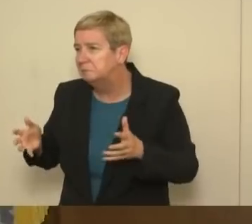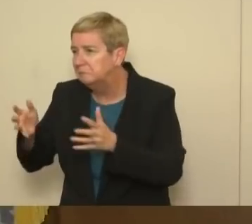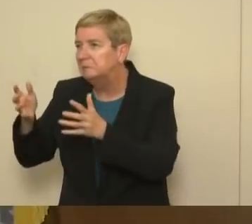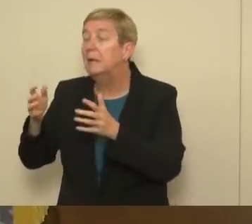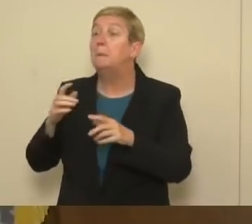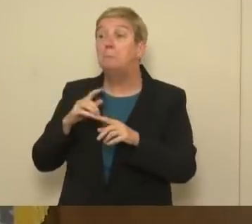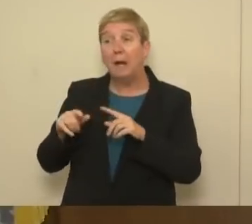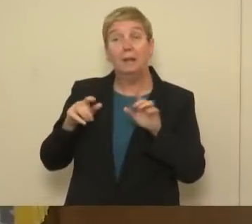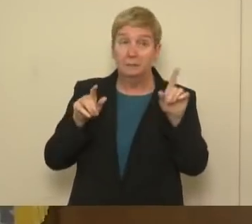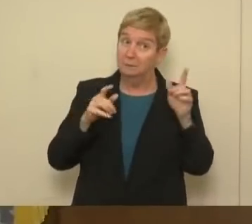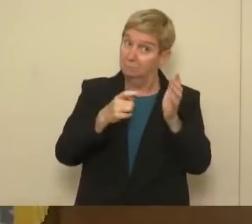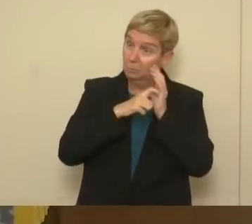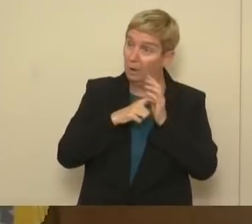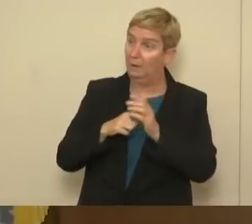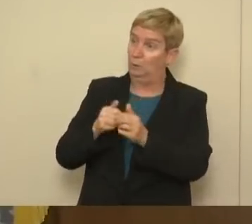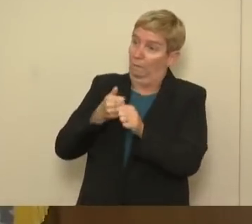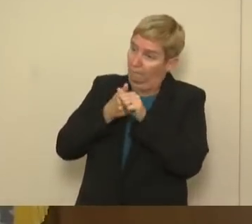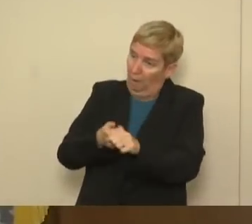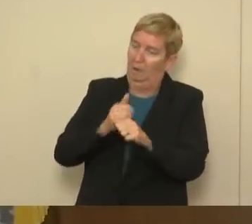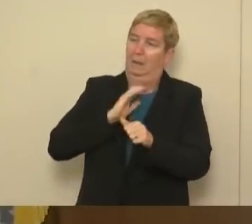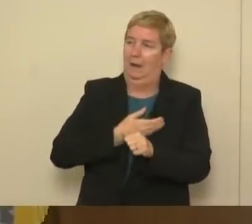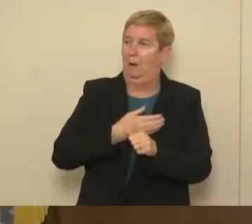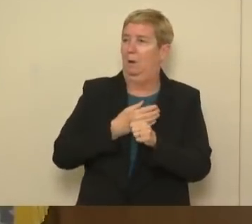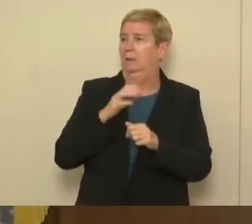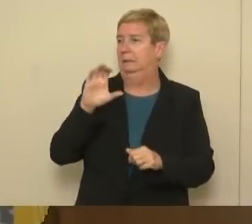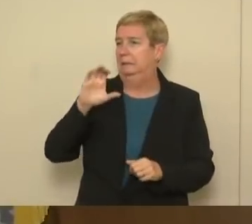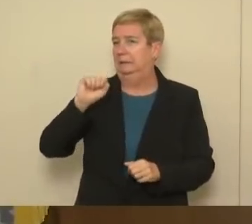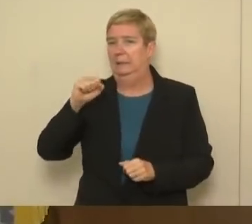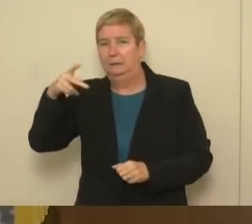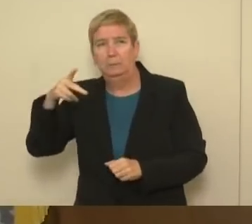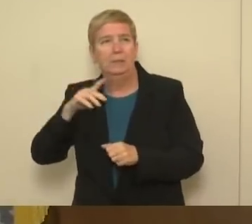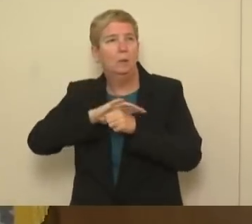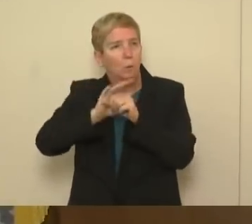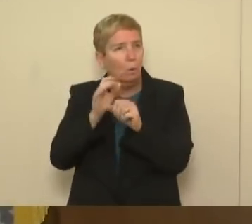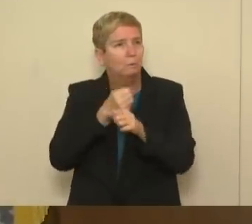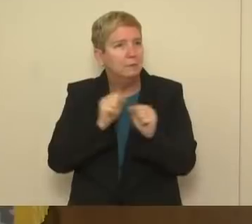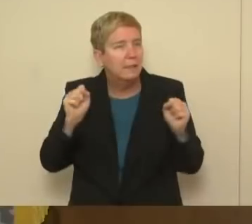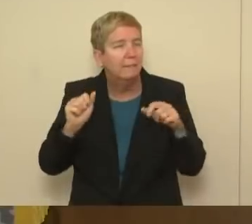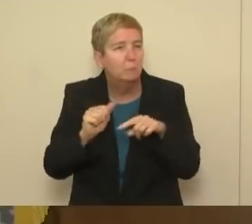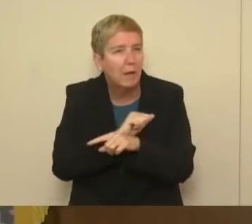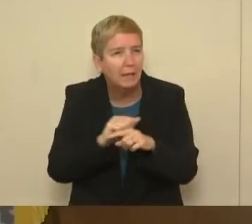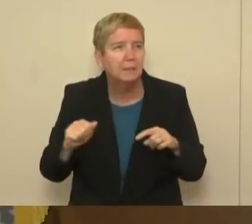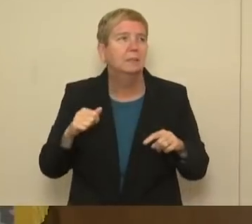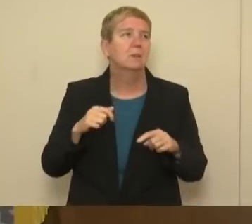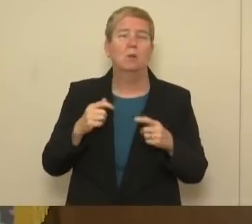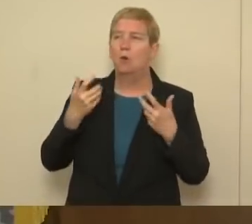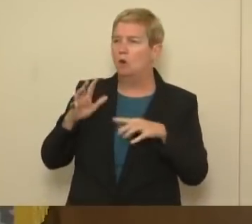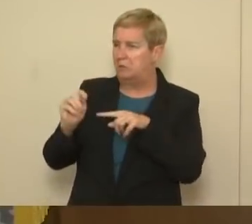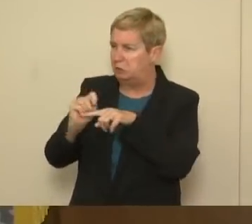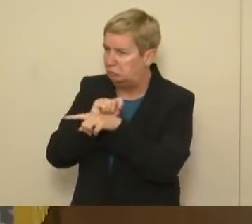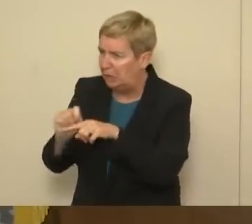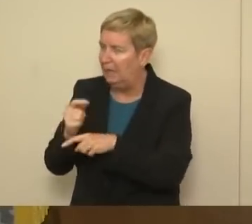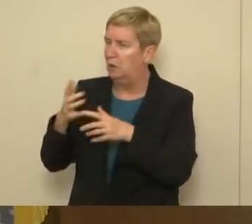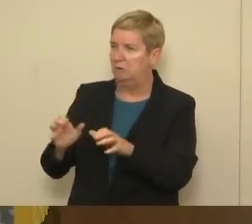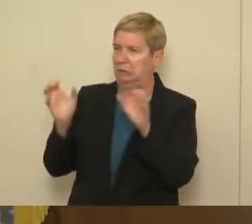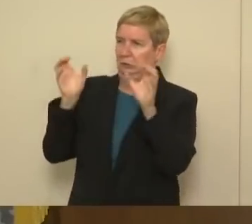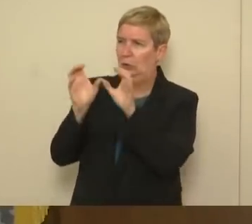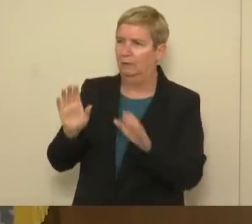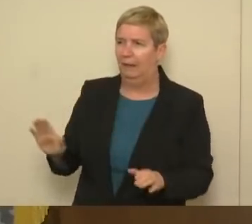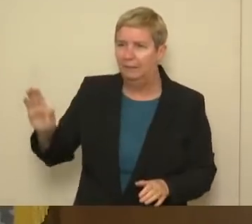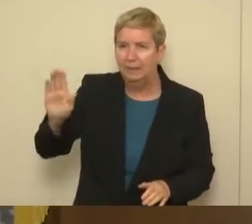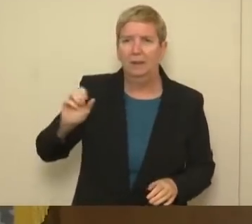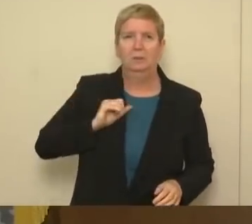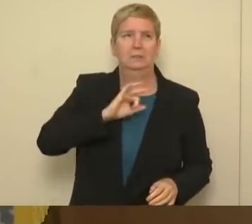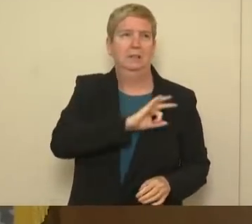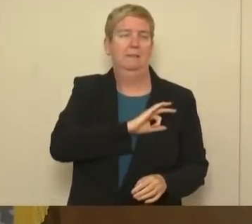safe practices and be creative about how they did that, and even training and certifying their personnel, because we want to